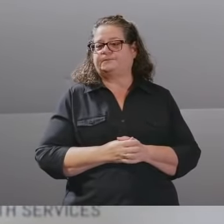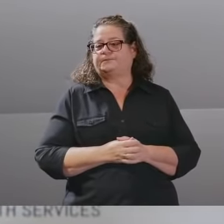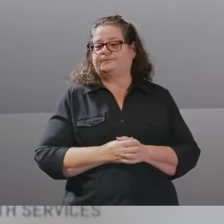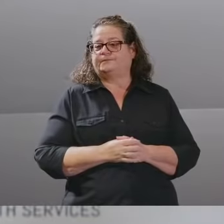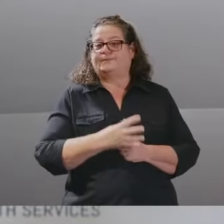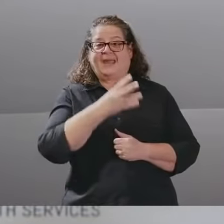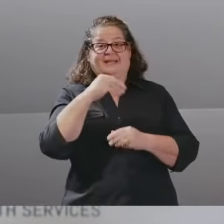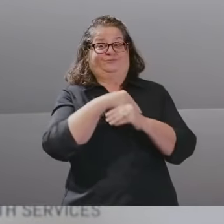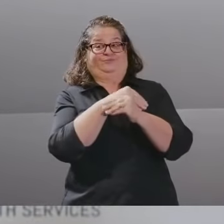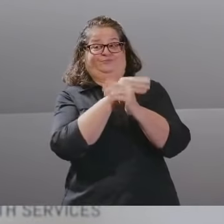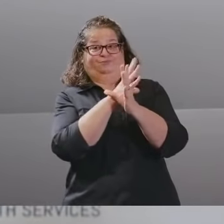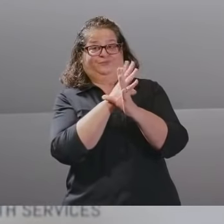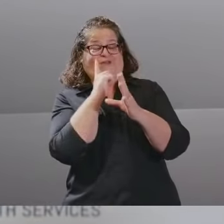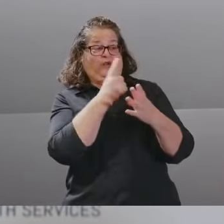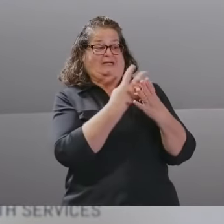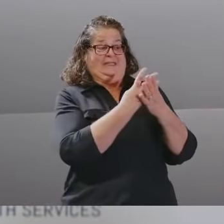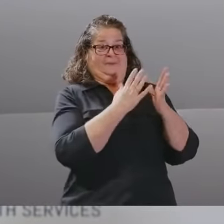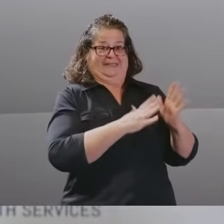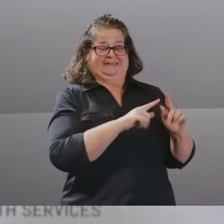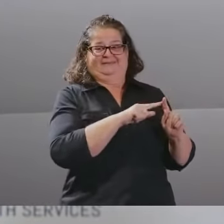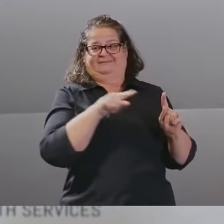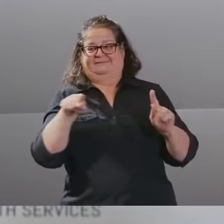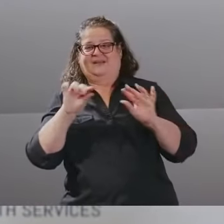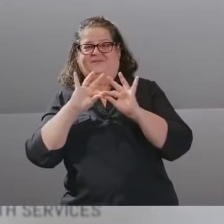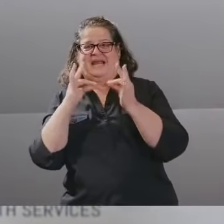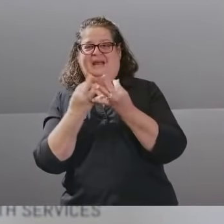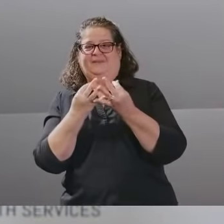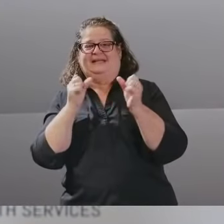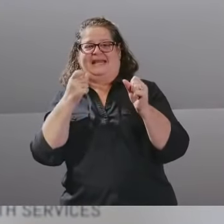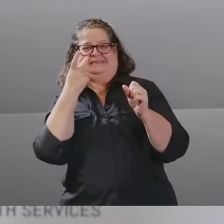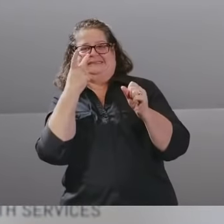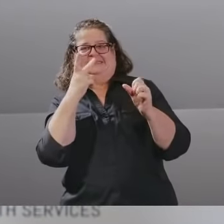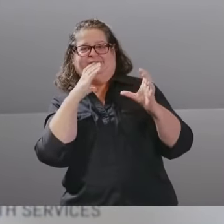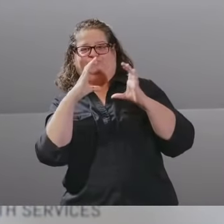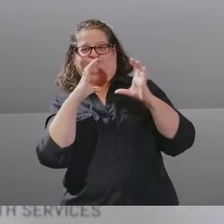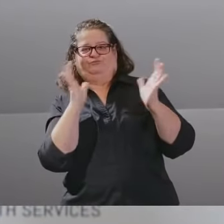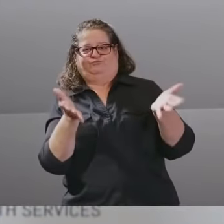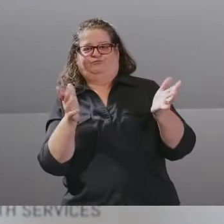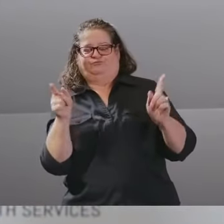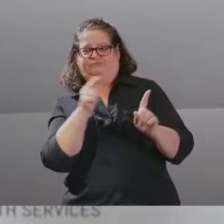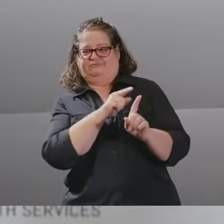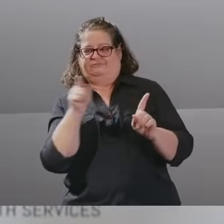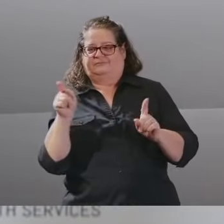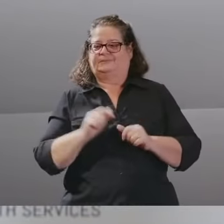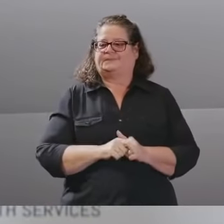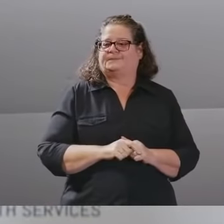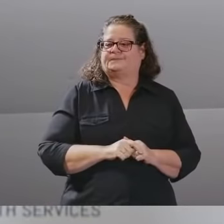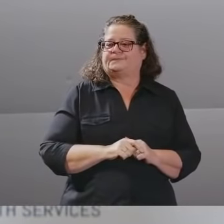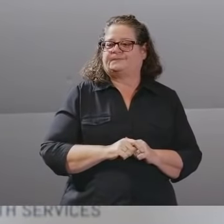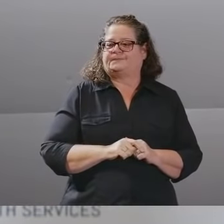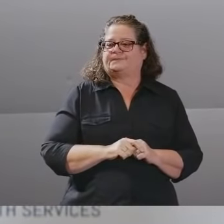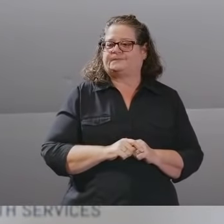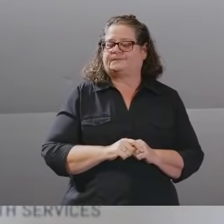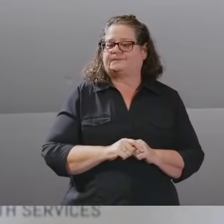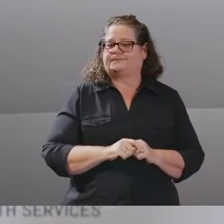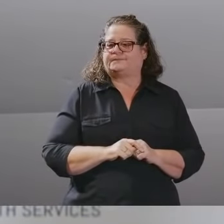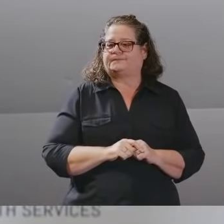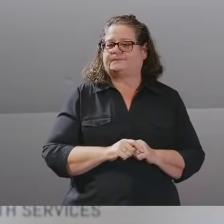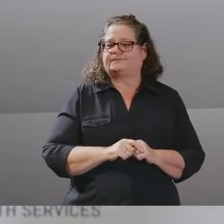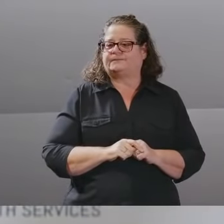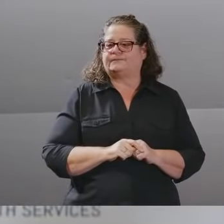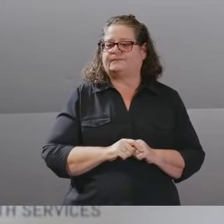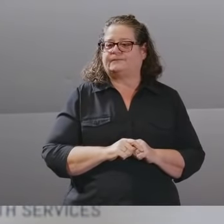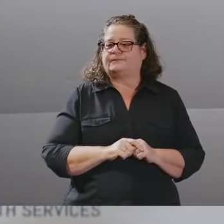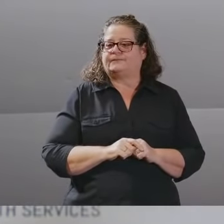to ensure staff collaboration and keep inmates connected with loved ones. At the Department of